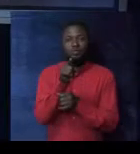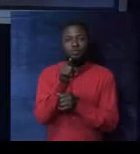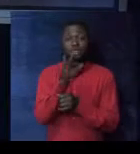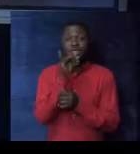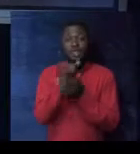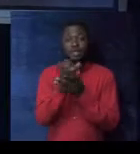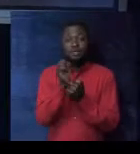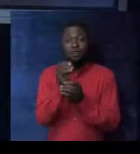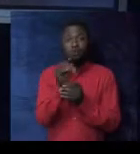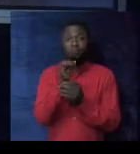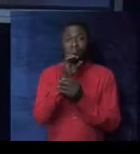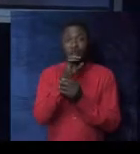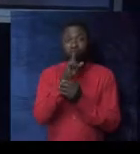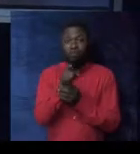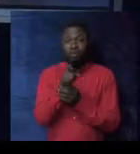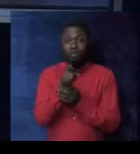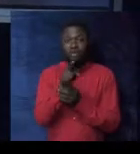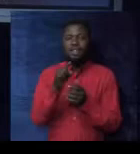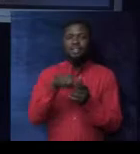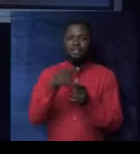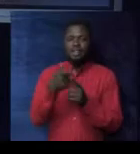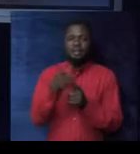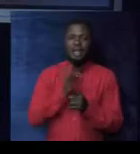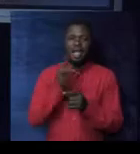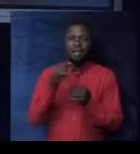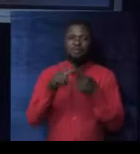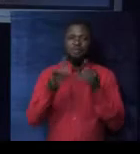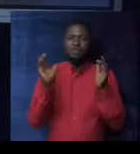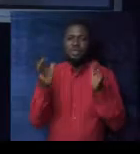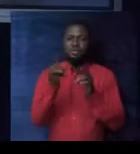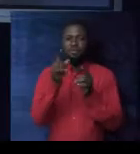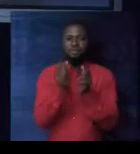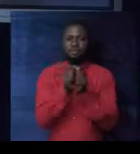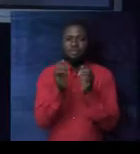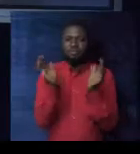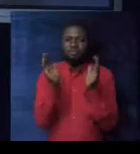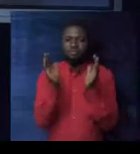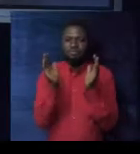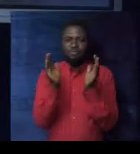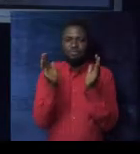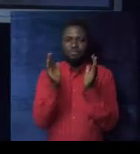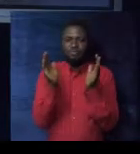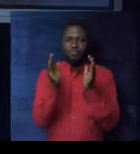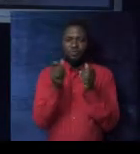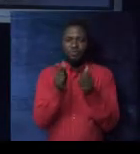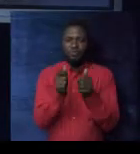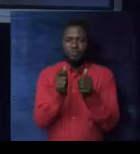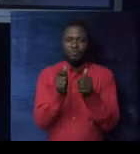you? Is that so? Are you sure? Then I need to celebrate you with a chair.